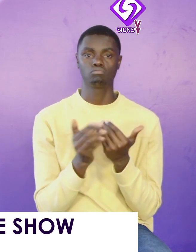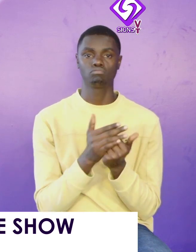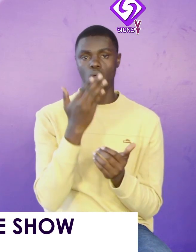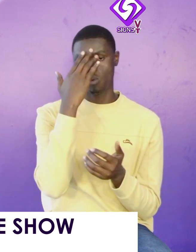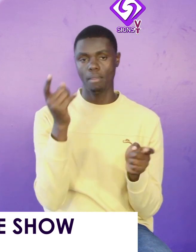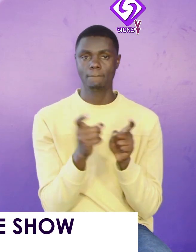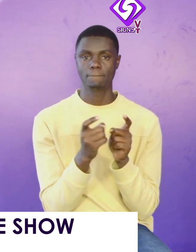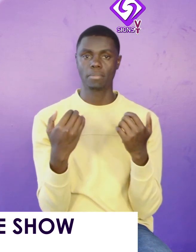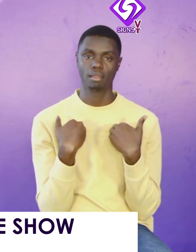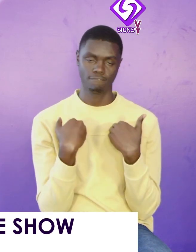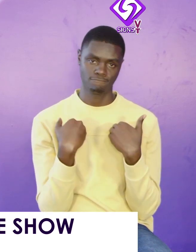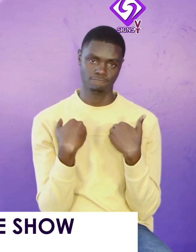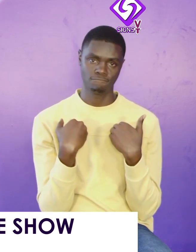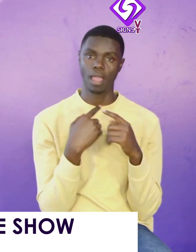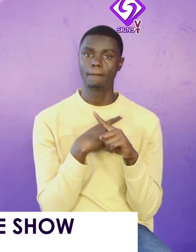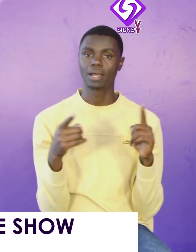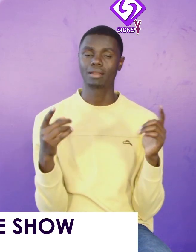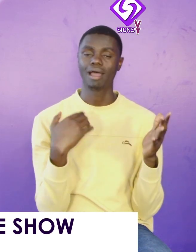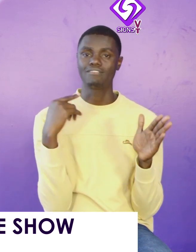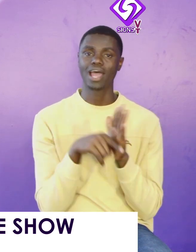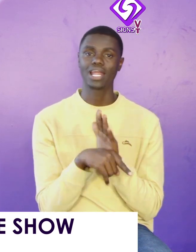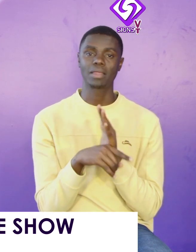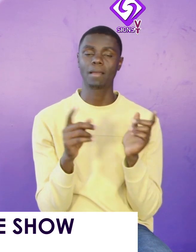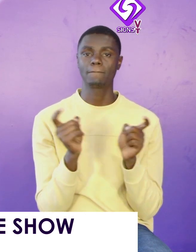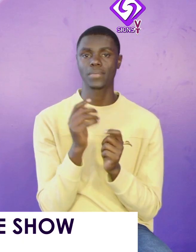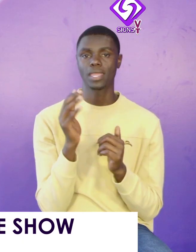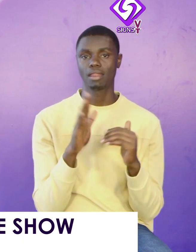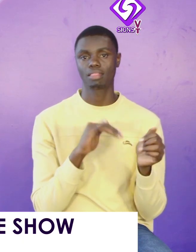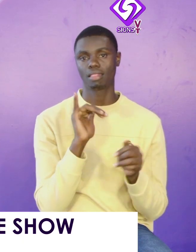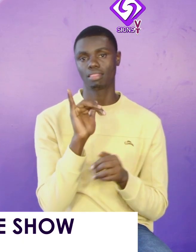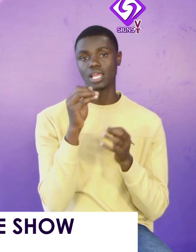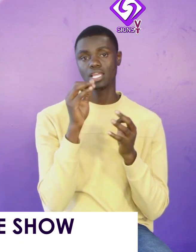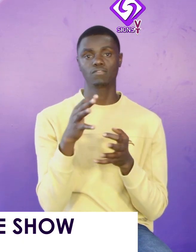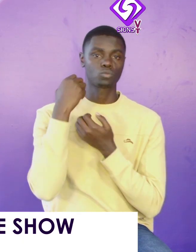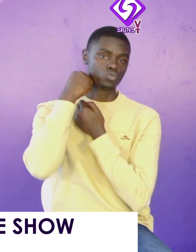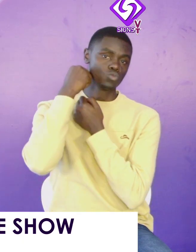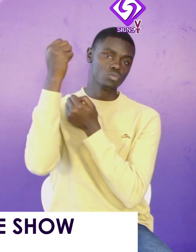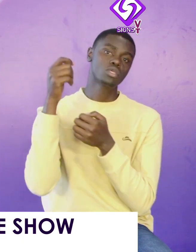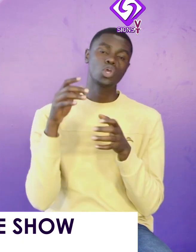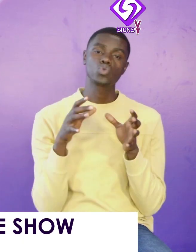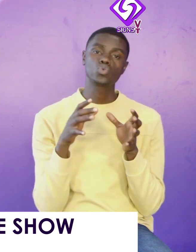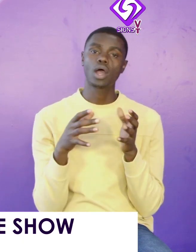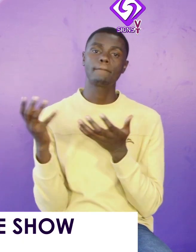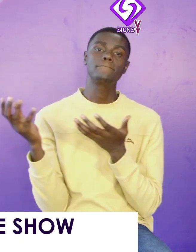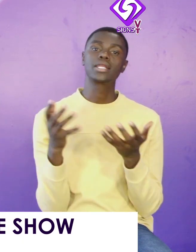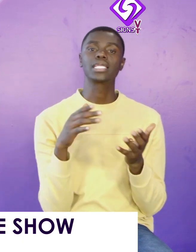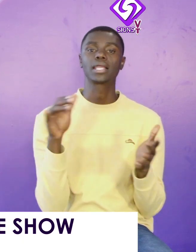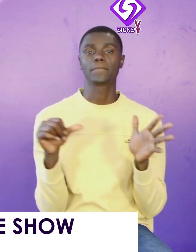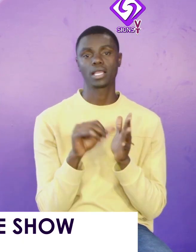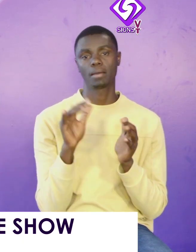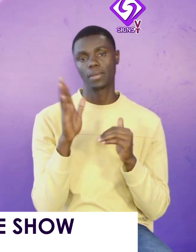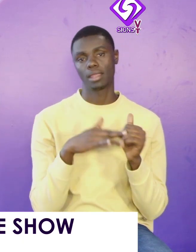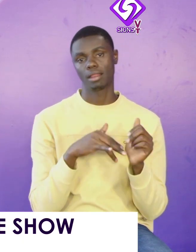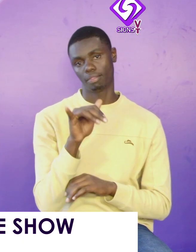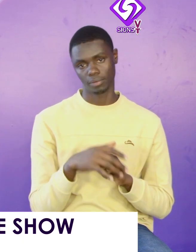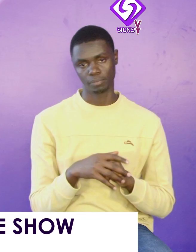pain. But there is a deeper pain than that. If you commit suicide, you are causing bigger pain than that.